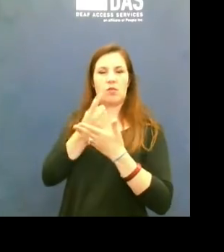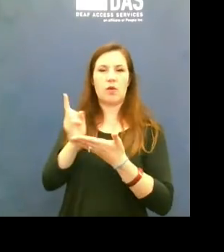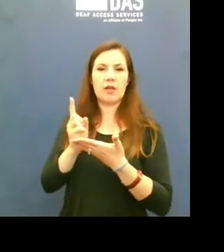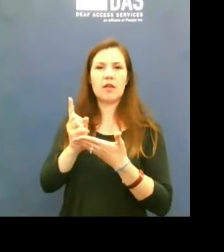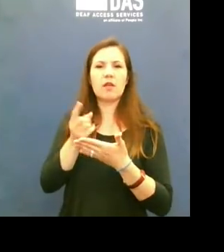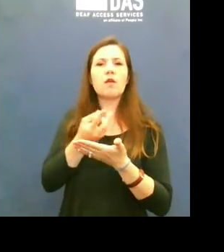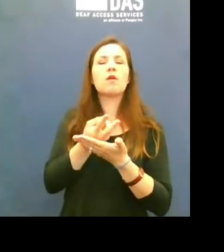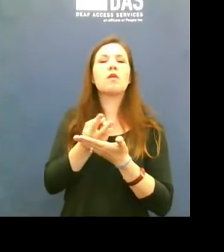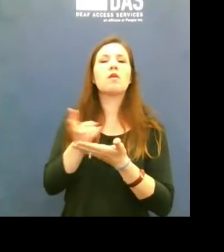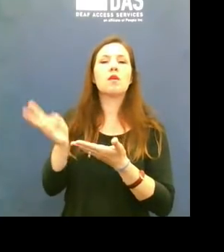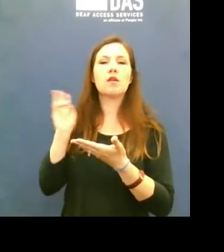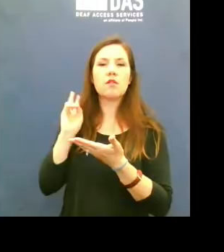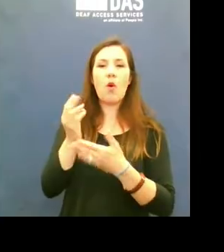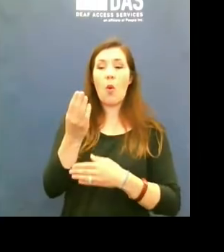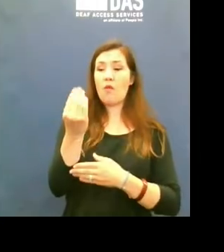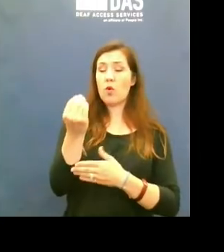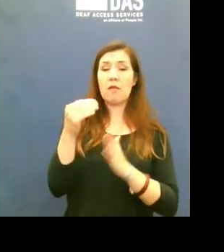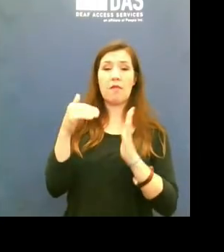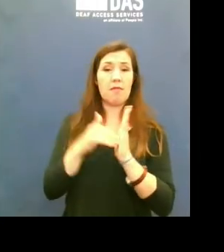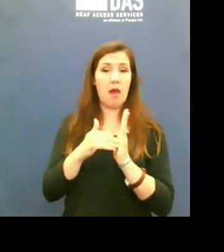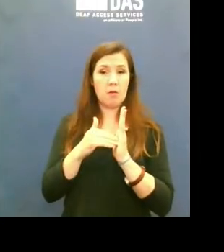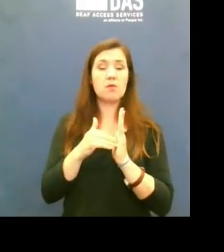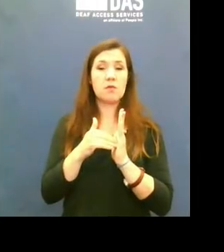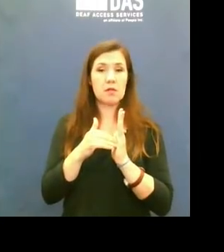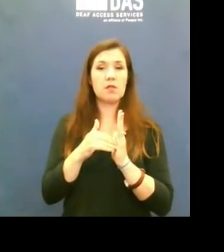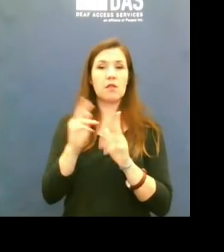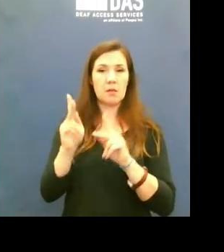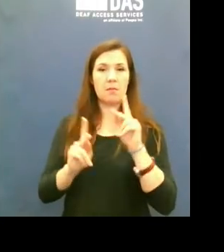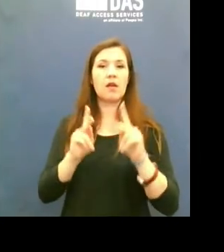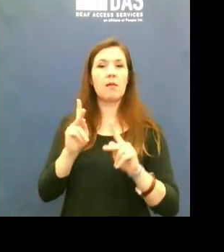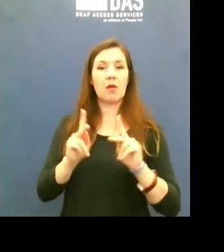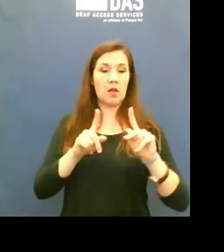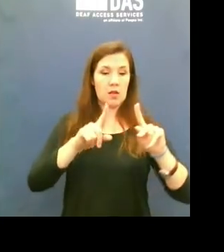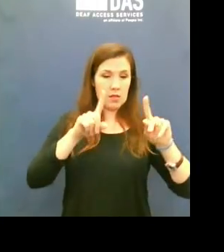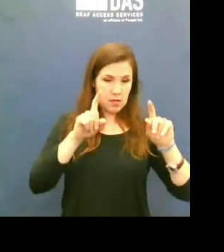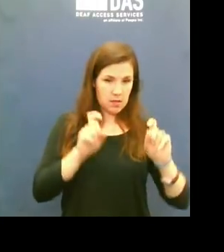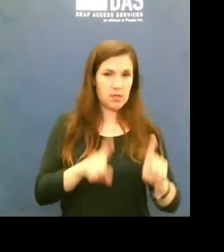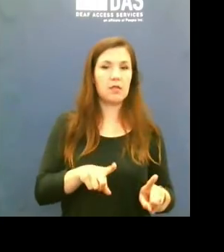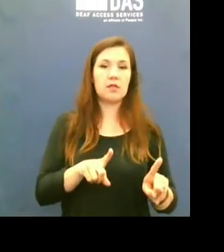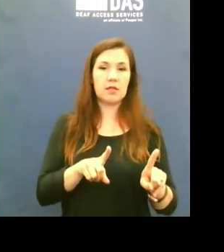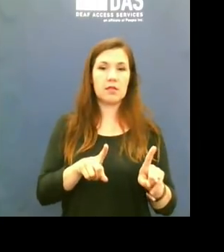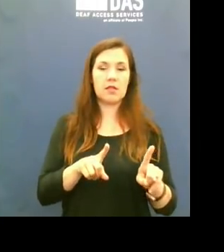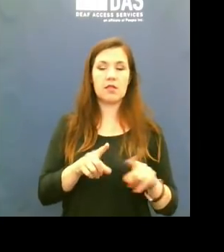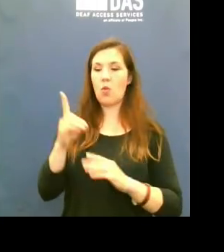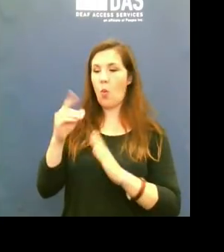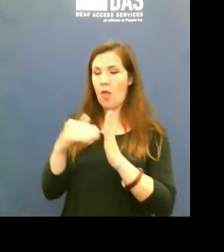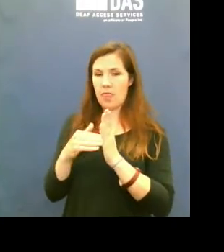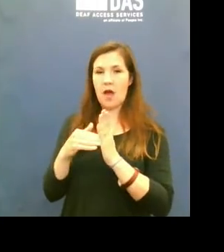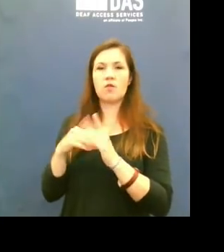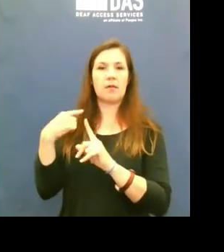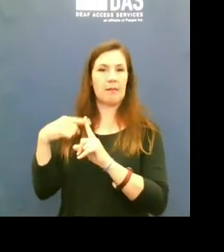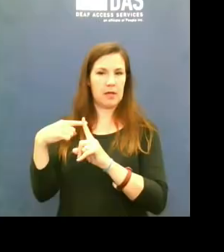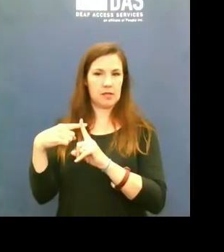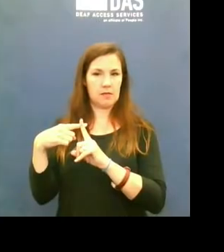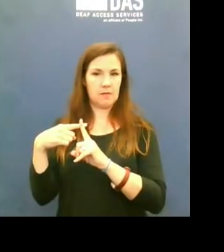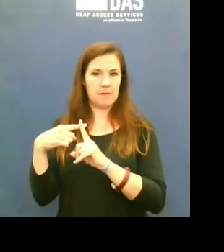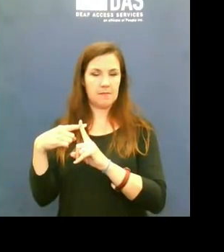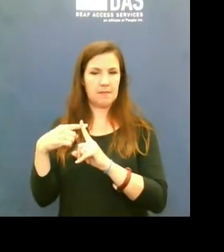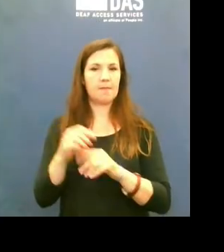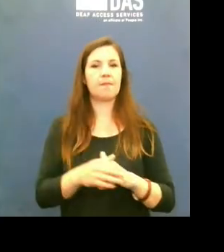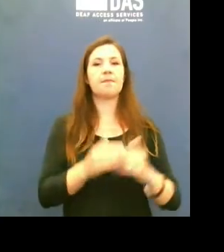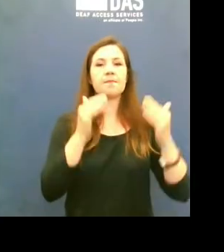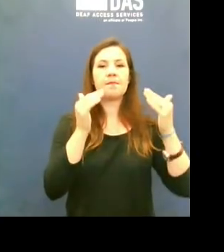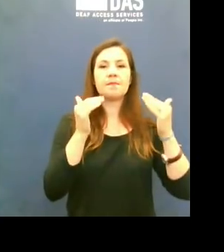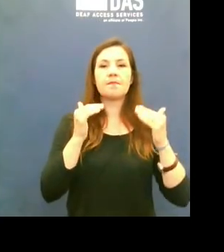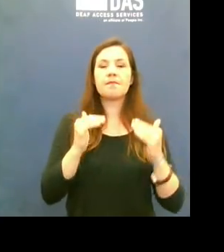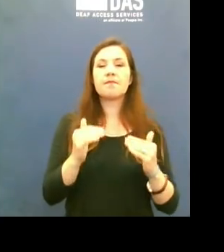week before, over 14,000 people had been tested, and 1,000 had tested positive. And then we